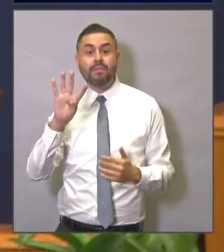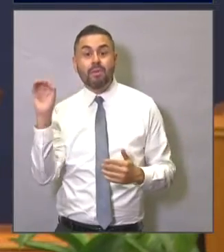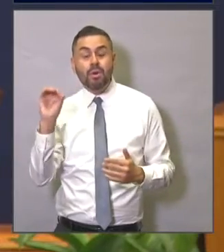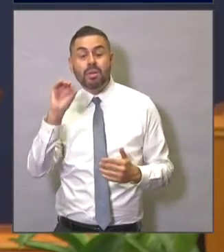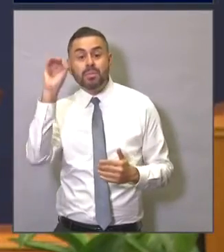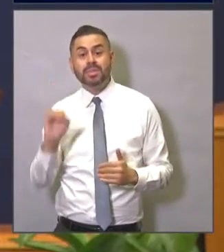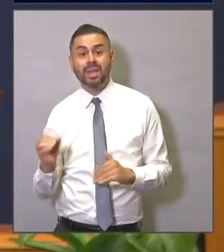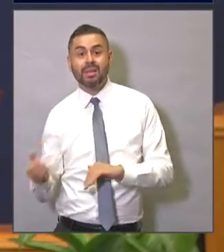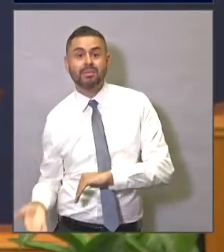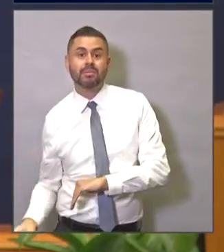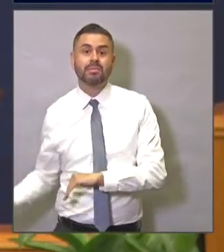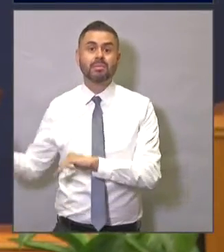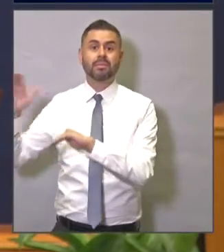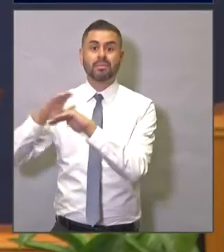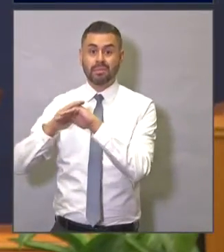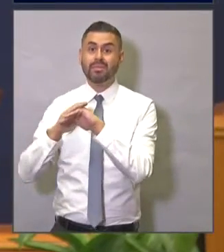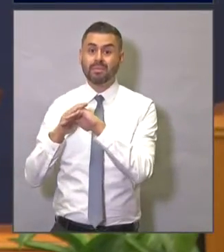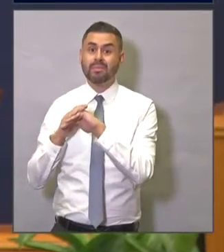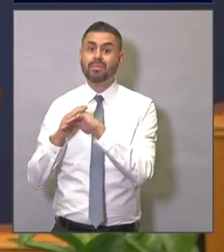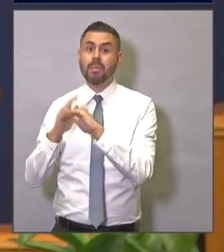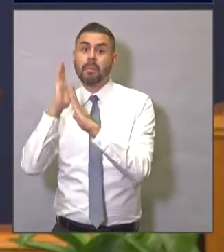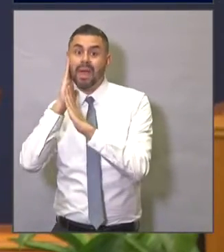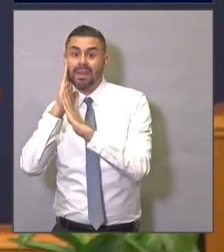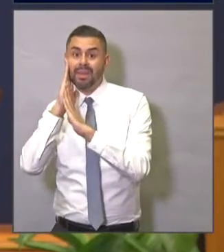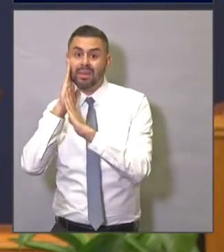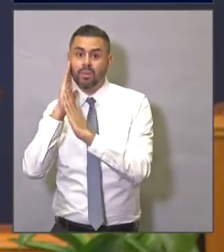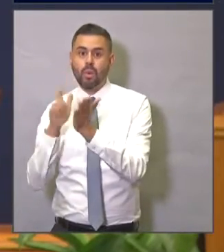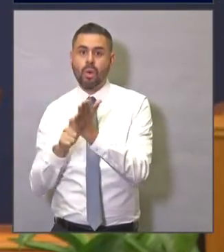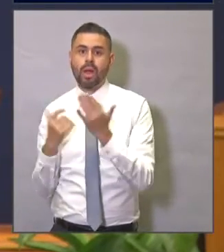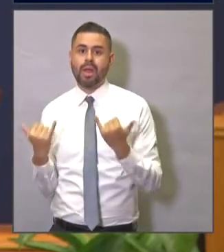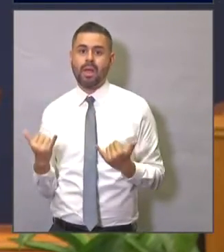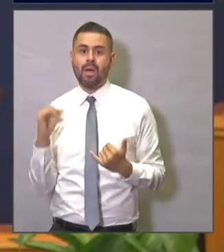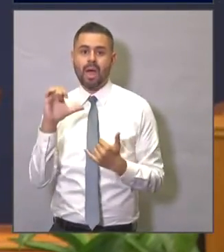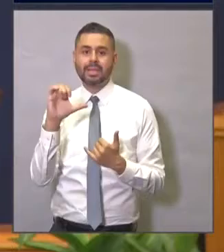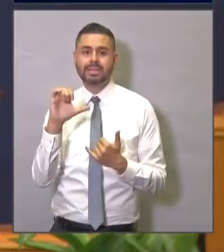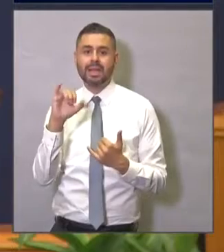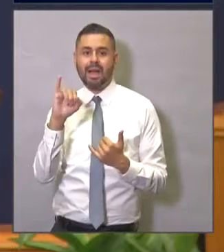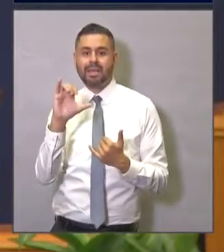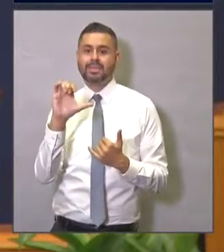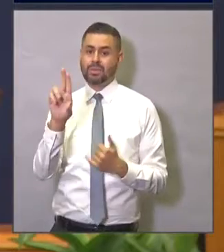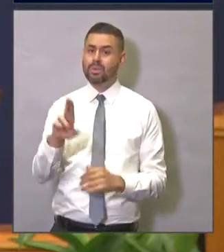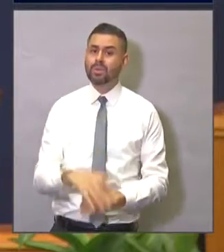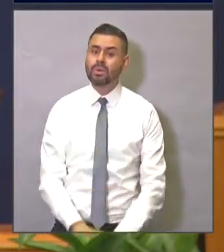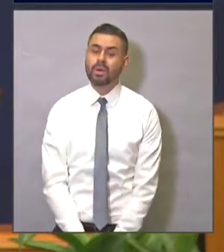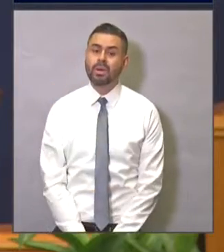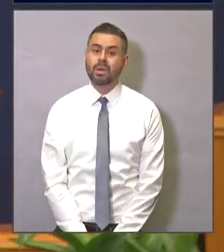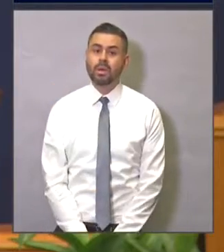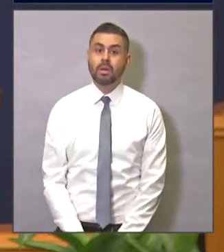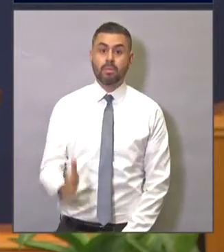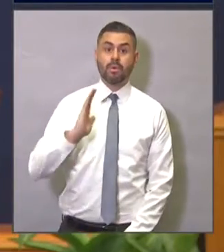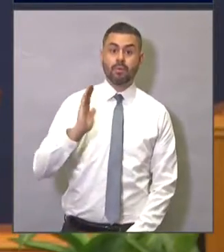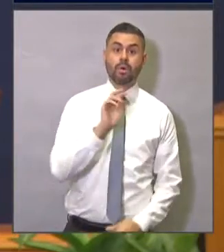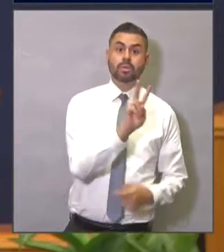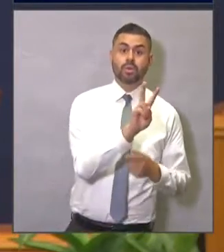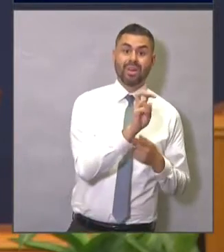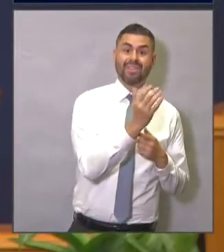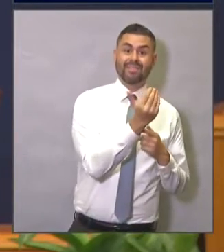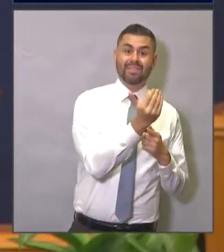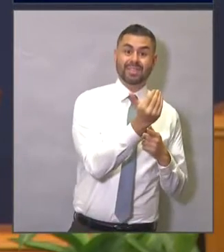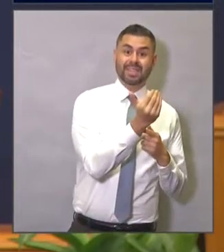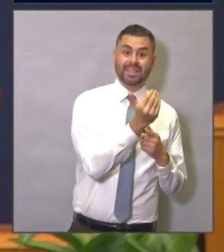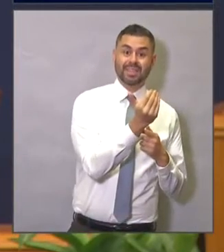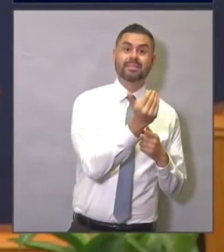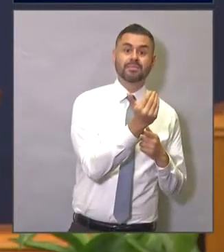in the total number of occupied ICU beds. In early November, there were 1,520 patients that were